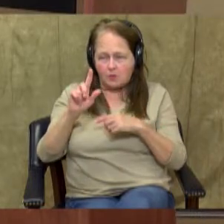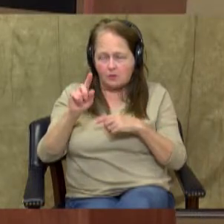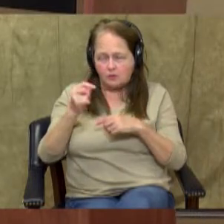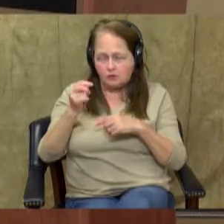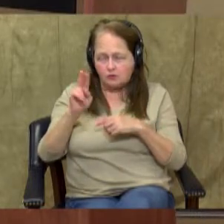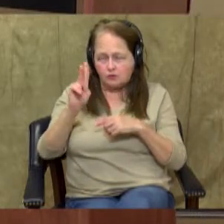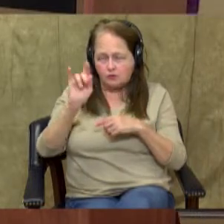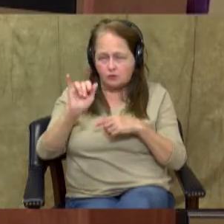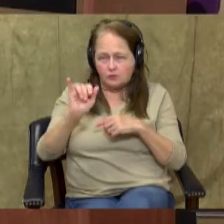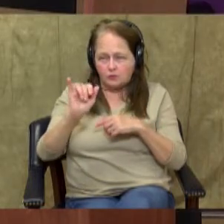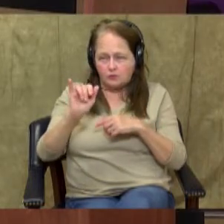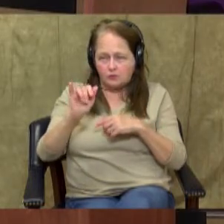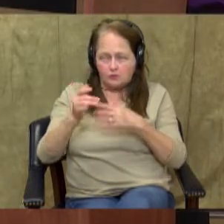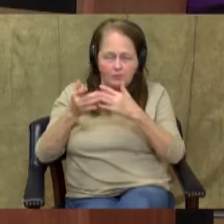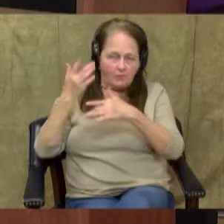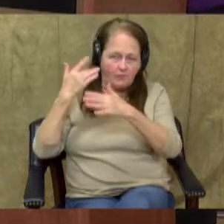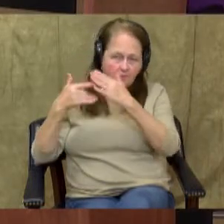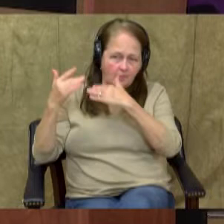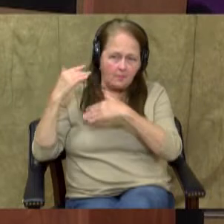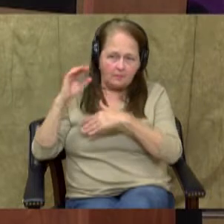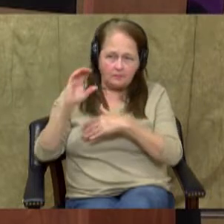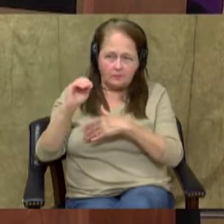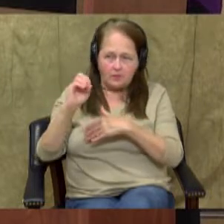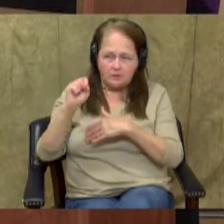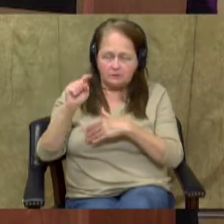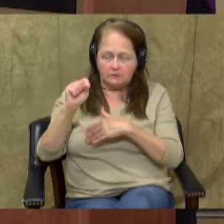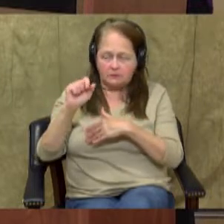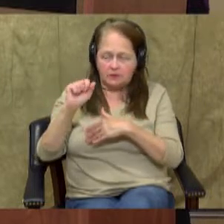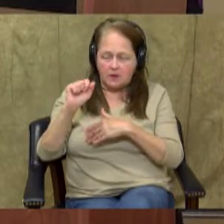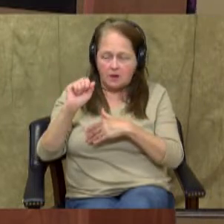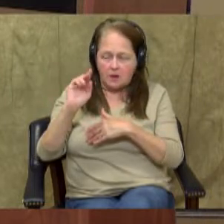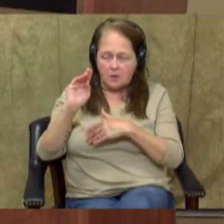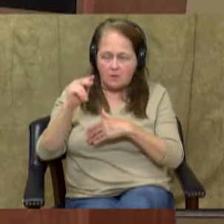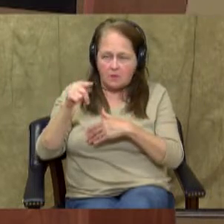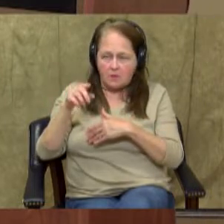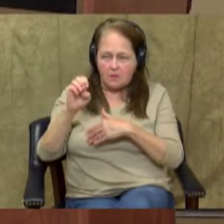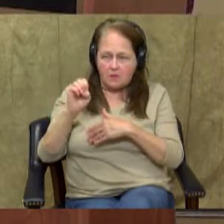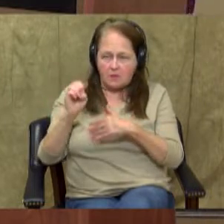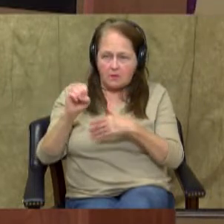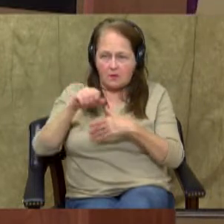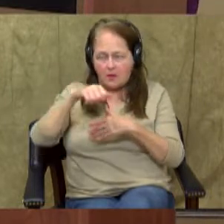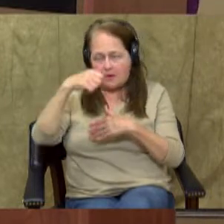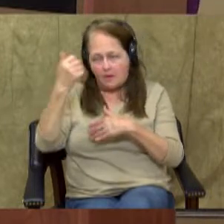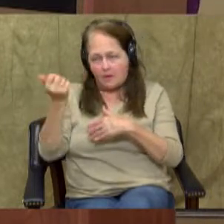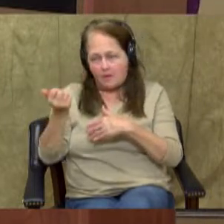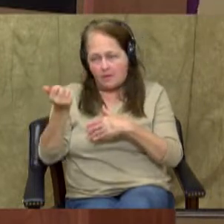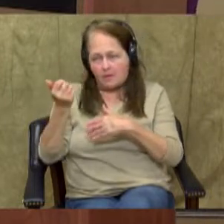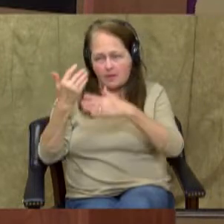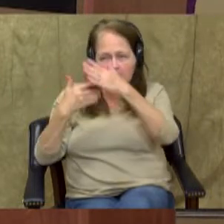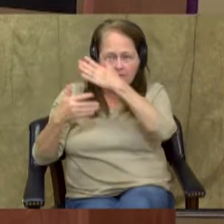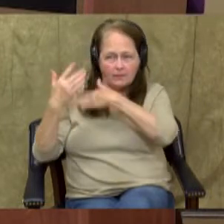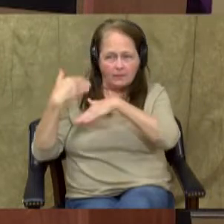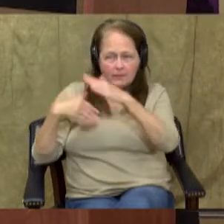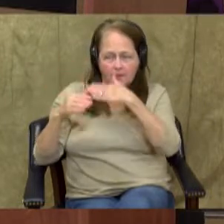used to be called Constantinople when it was part of the Byzantine Empire, back when it